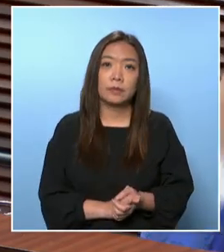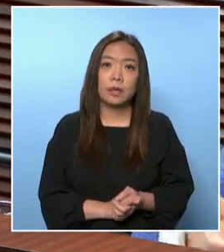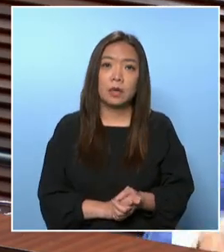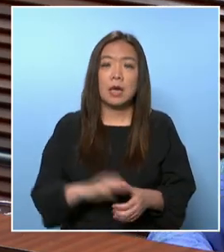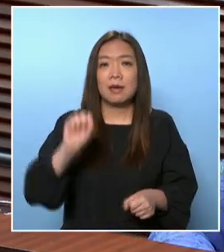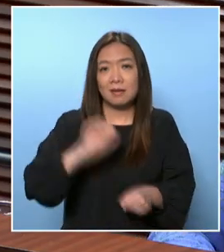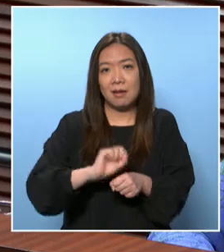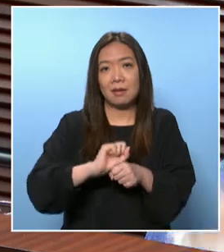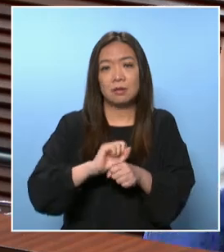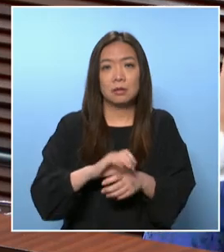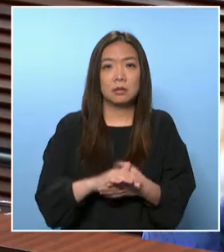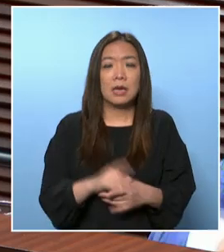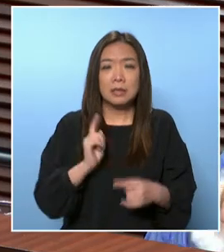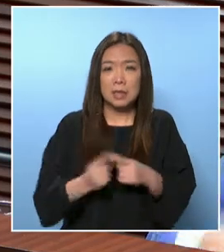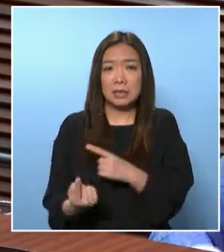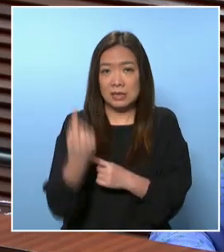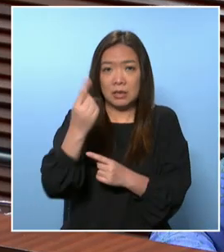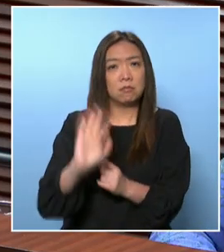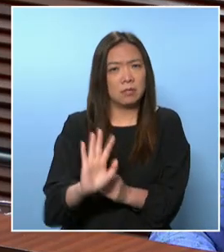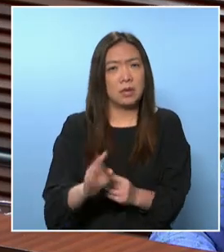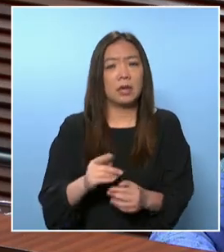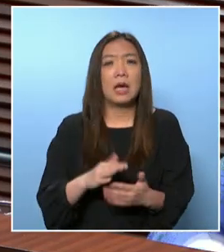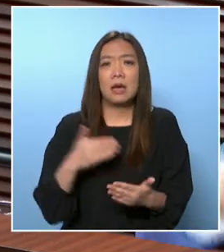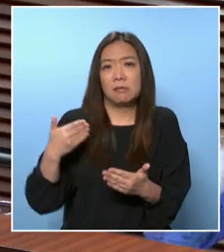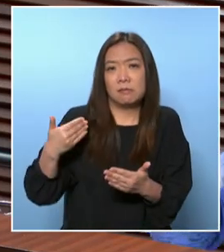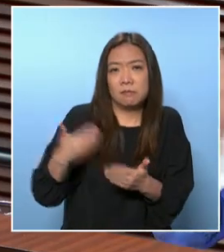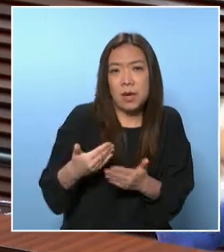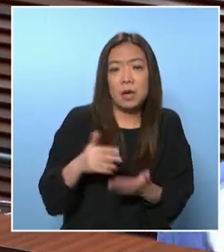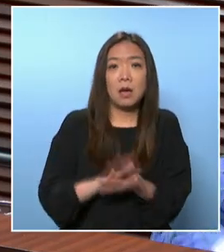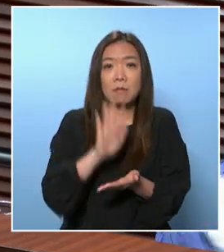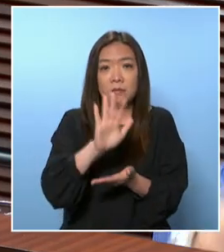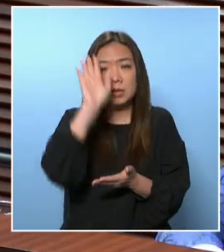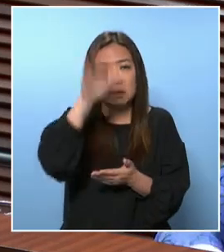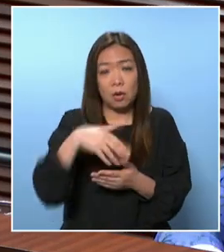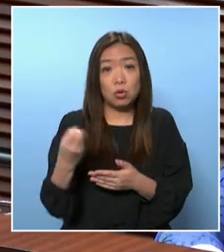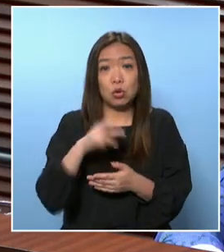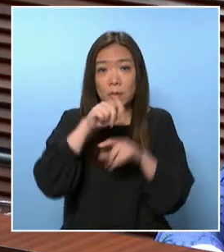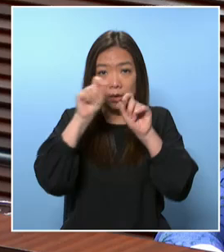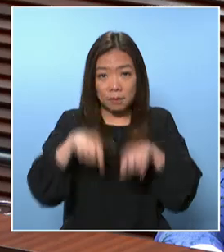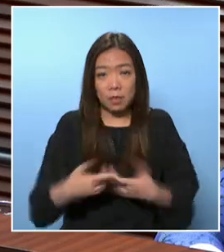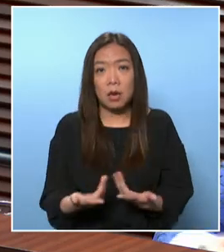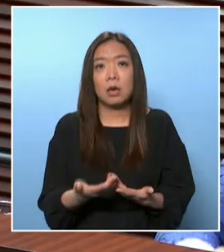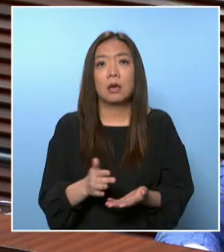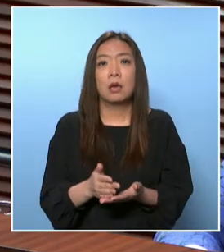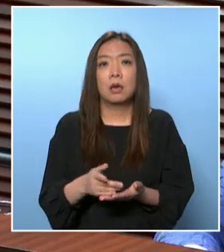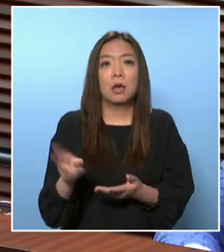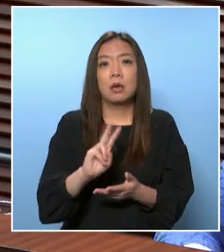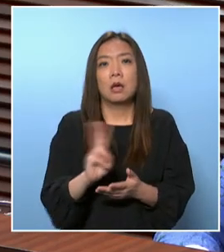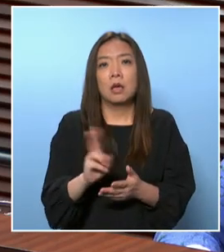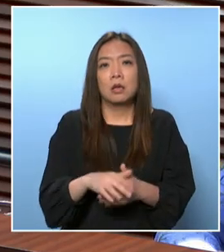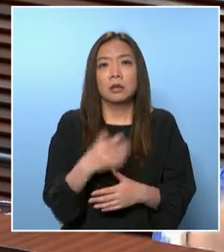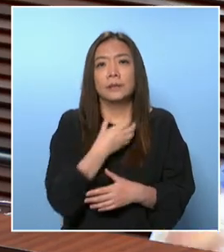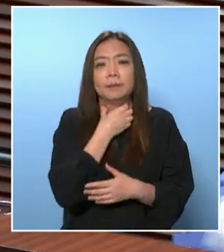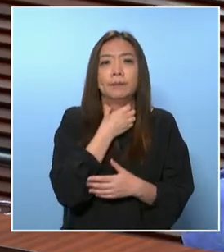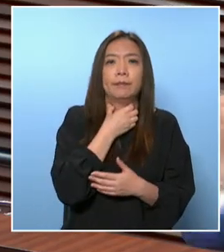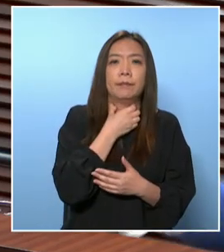that you should broaden this kind of service, not just one. This is indeed a pressing problem. 5 years down the line,